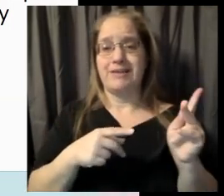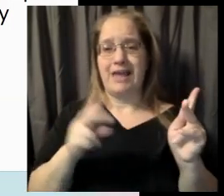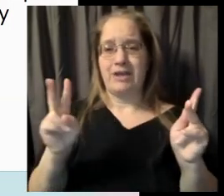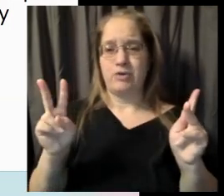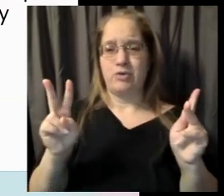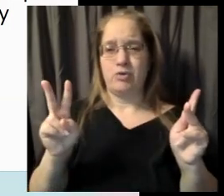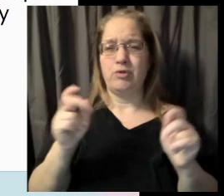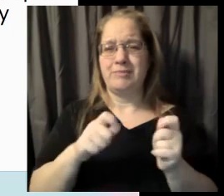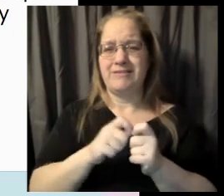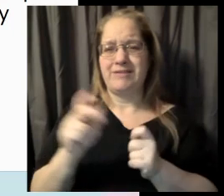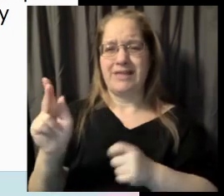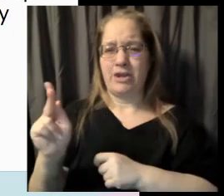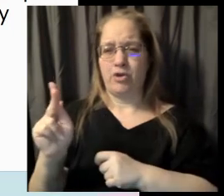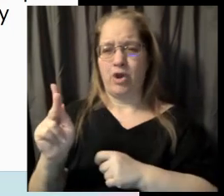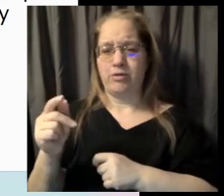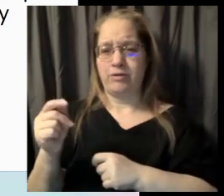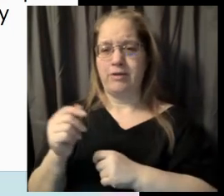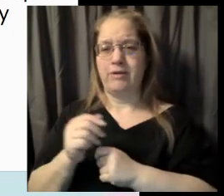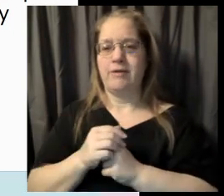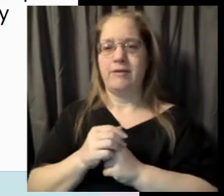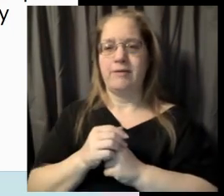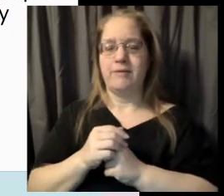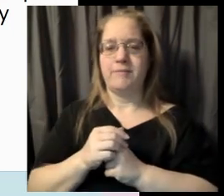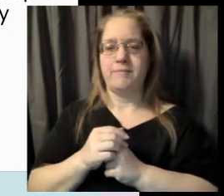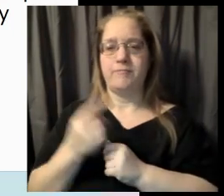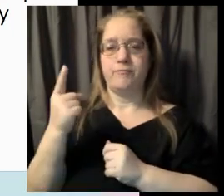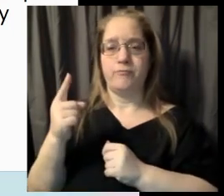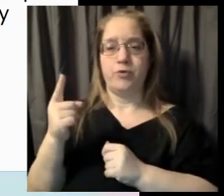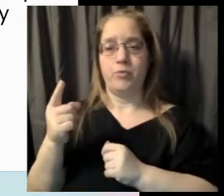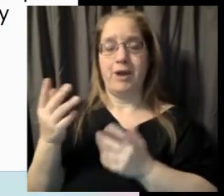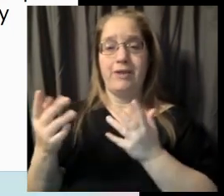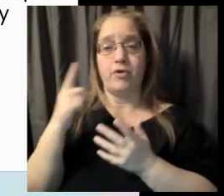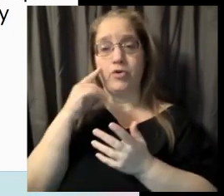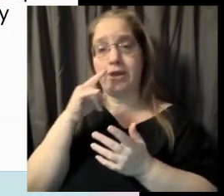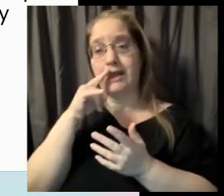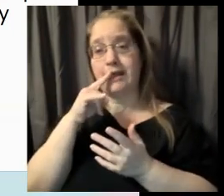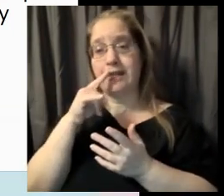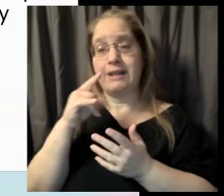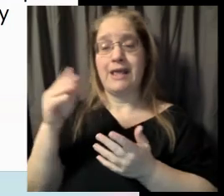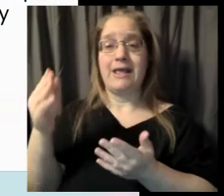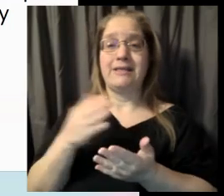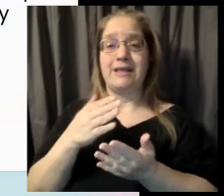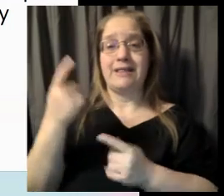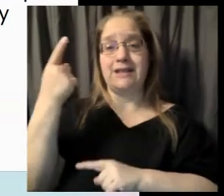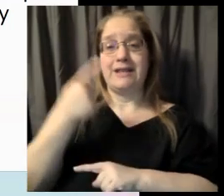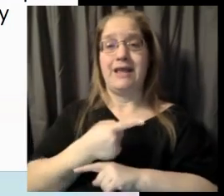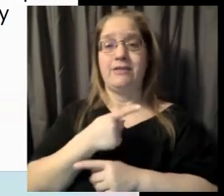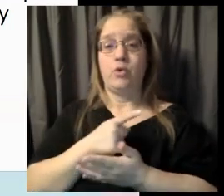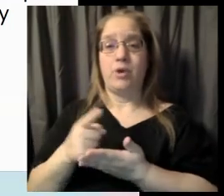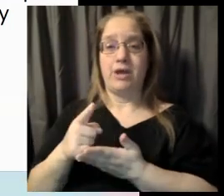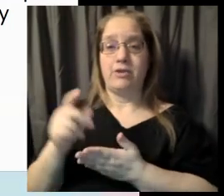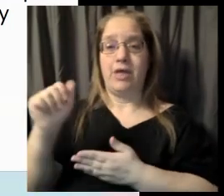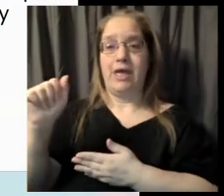especially K, so as a kindergarten teacher. So for instance, you might have heard your child coming home singing the days of the week to the Addams Family